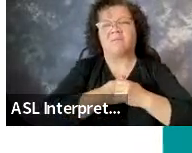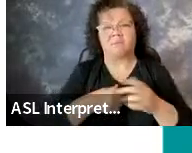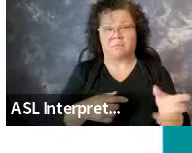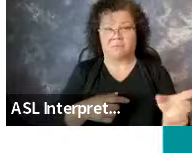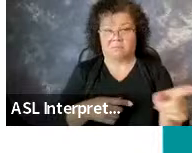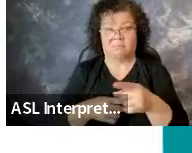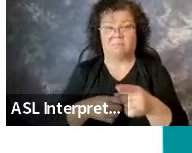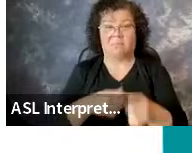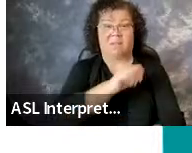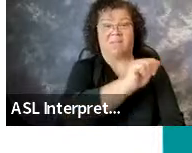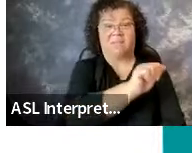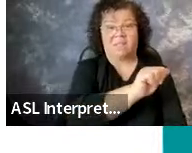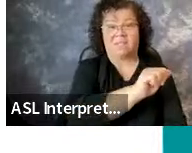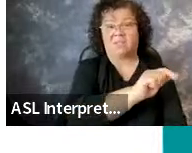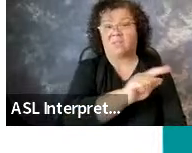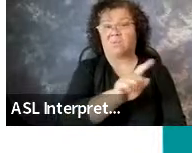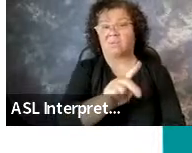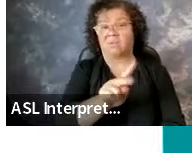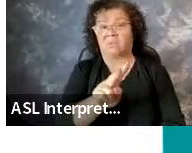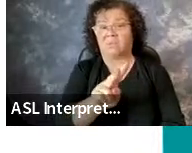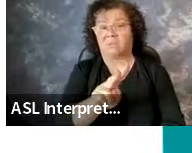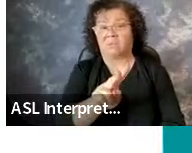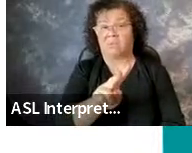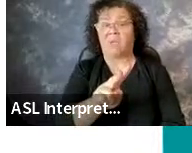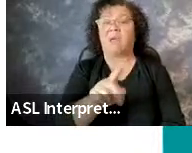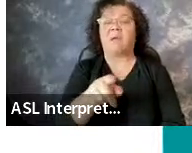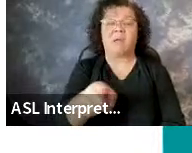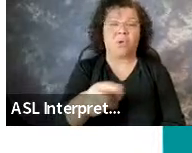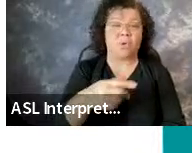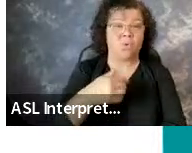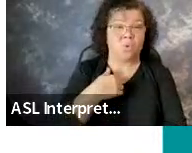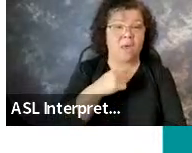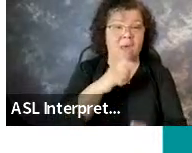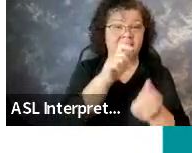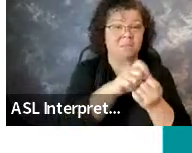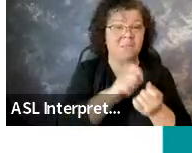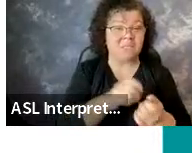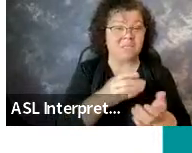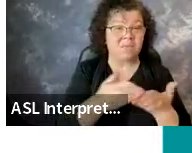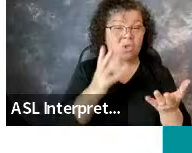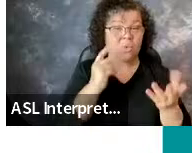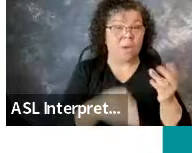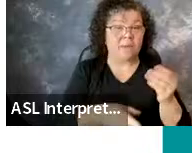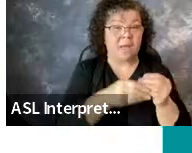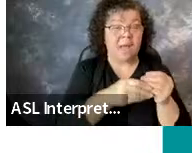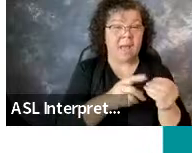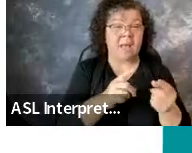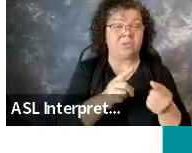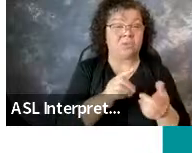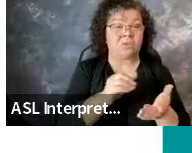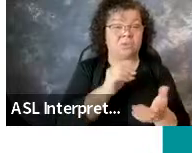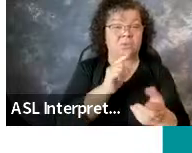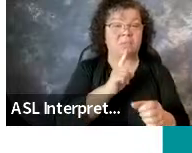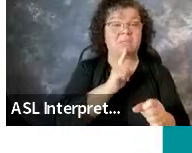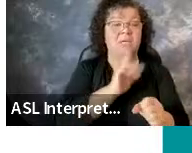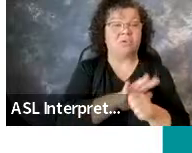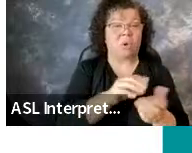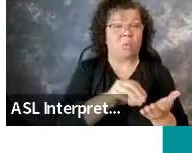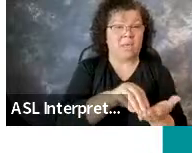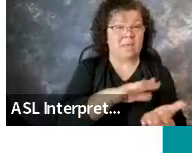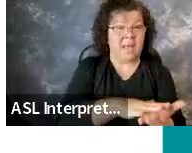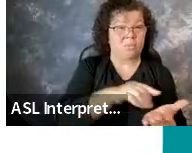you are a FIST, a 1, or a 2, and you have particular things that you want to state and make sure that we capture in this decision